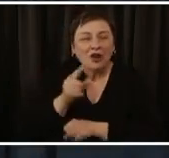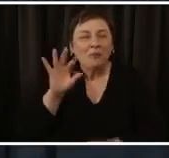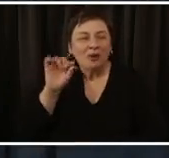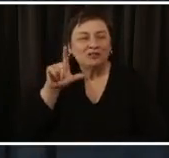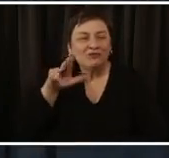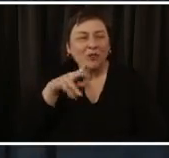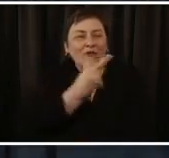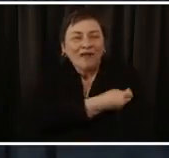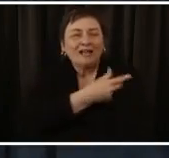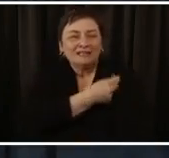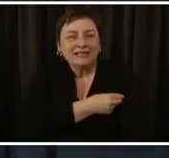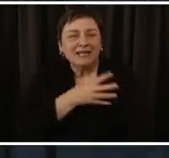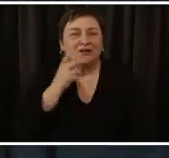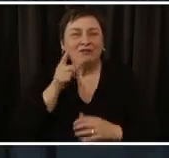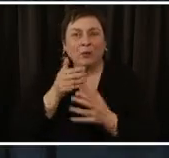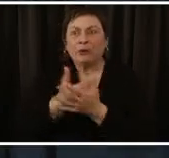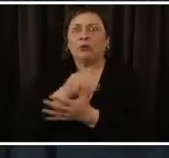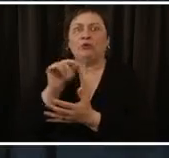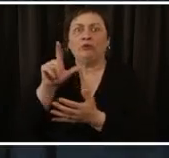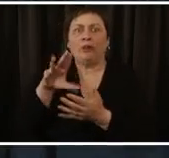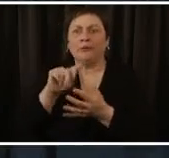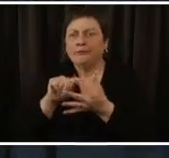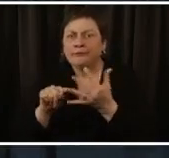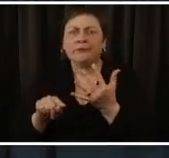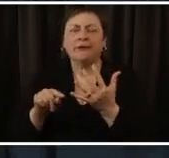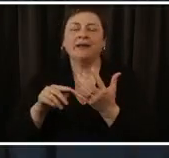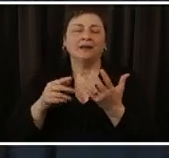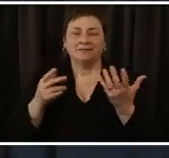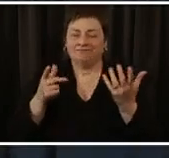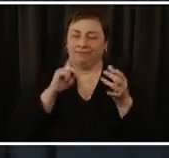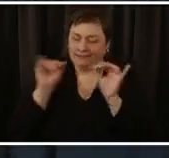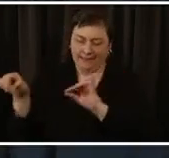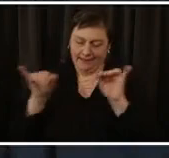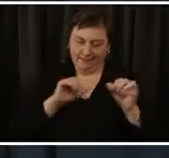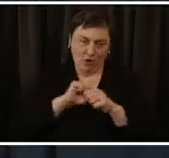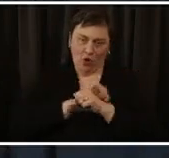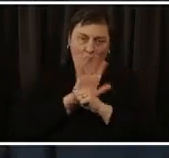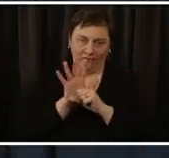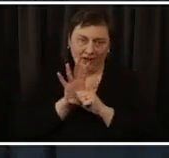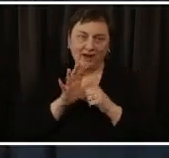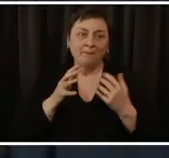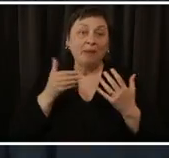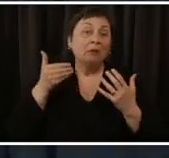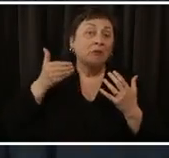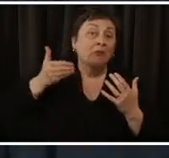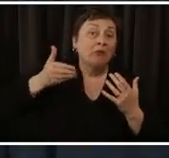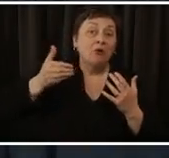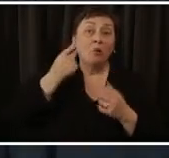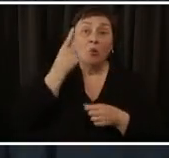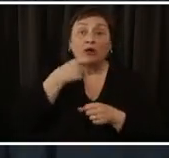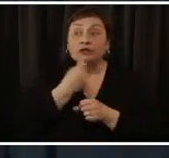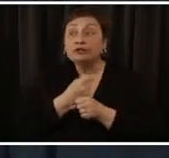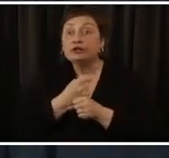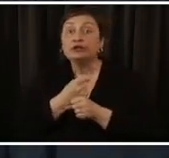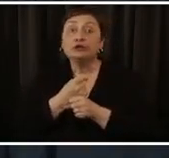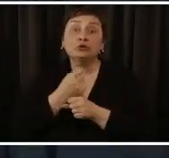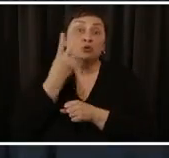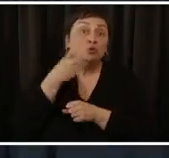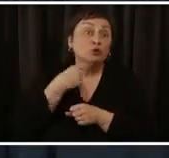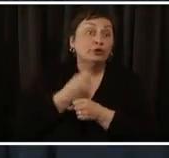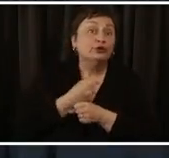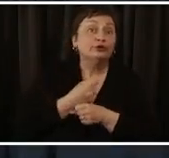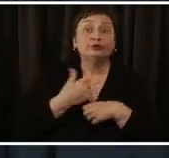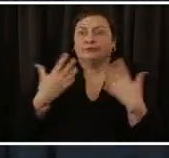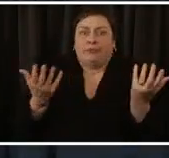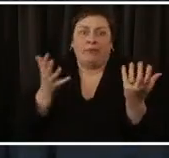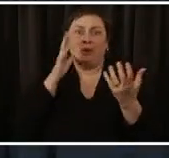that fully vaccinated Coloradans might need an additional vaccine in a year or 6 months or 2 years.